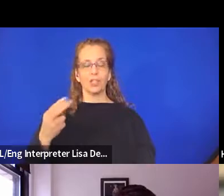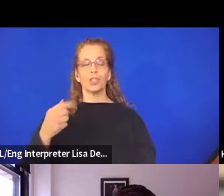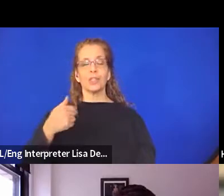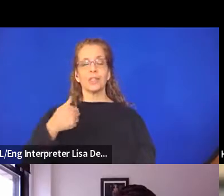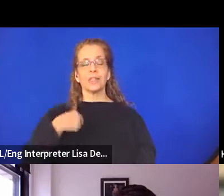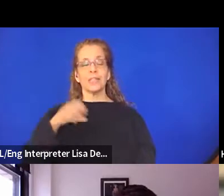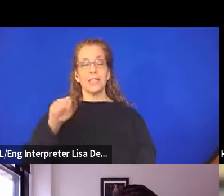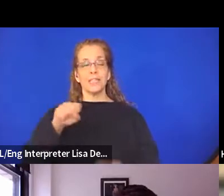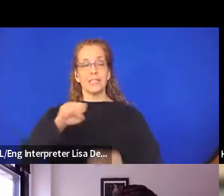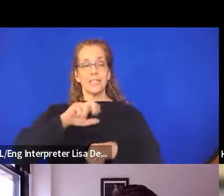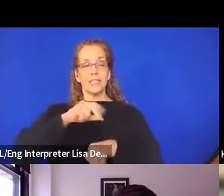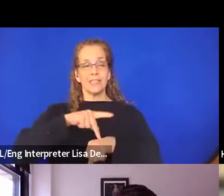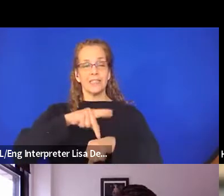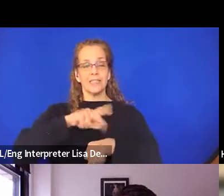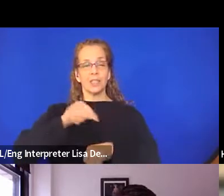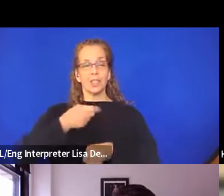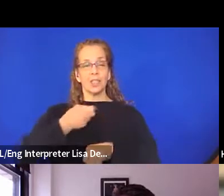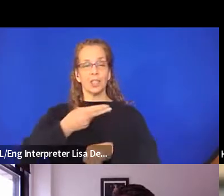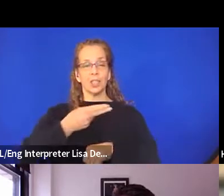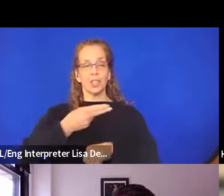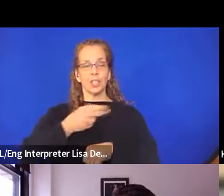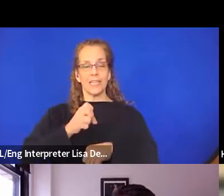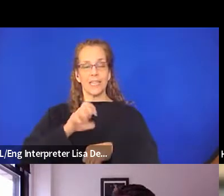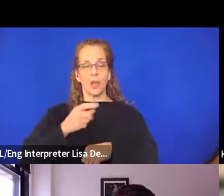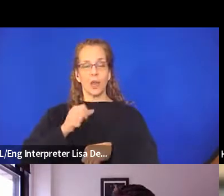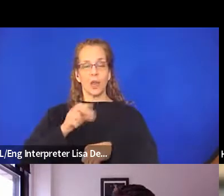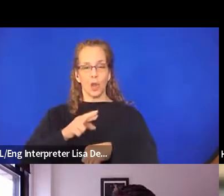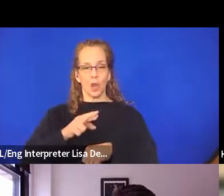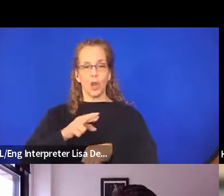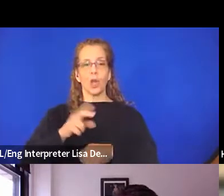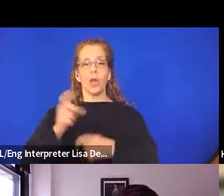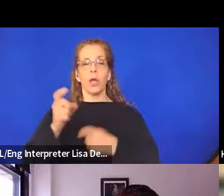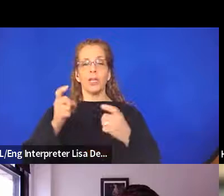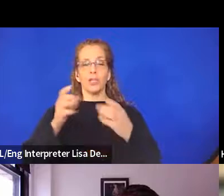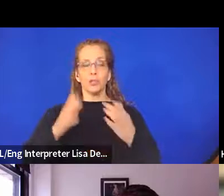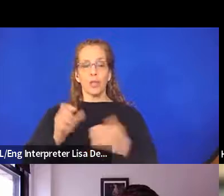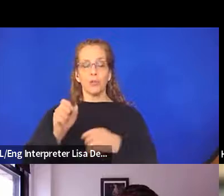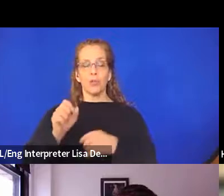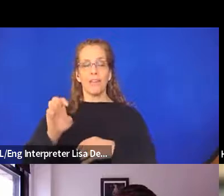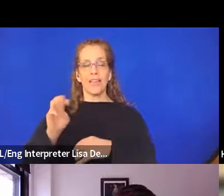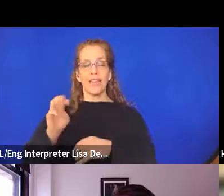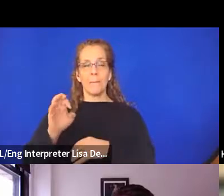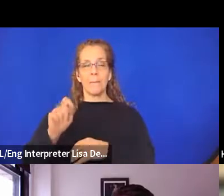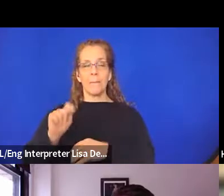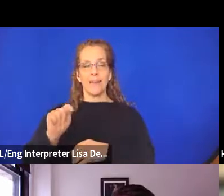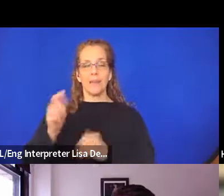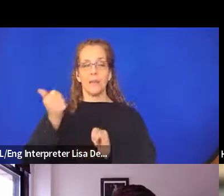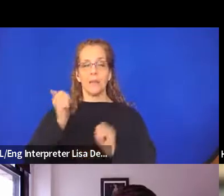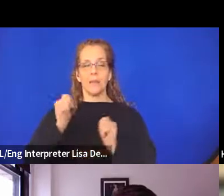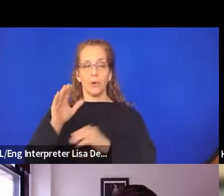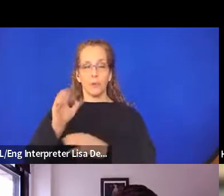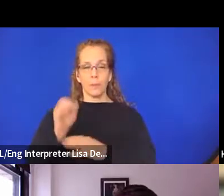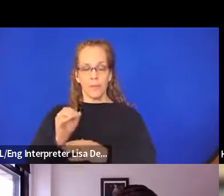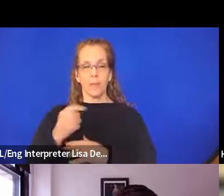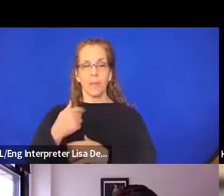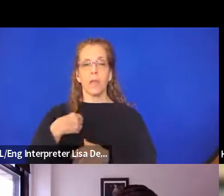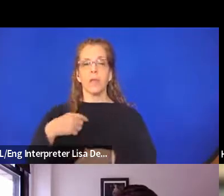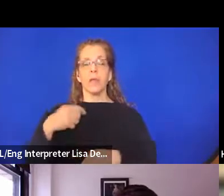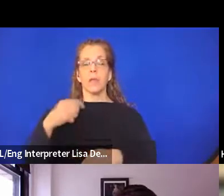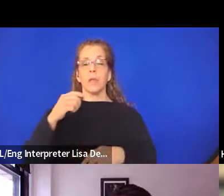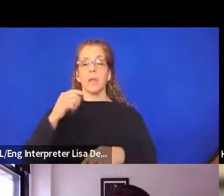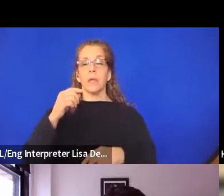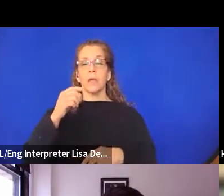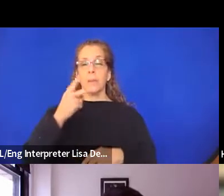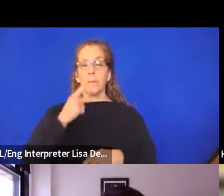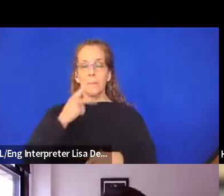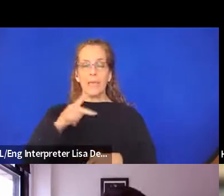Theater. I'm a white woman with chin-length pinkish purplish hair, and today I'm wearing a black shirt and round